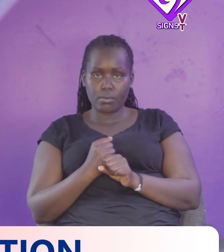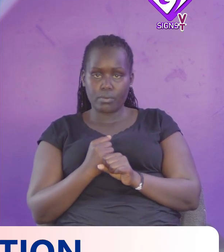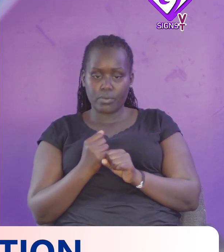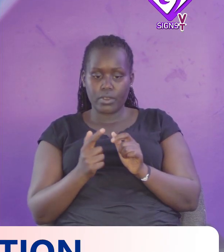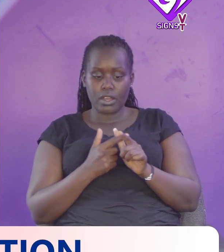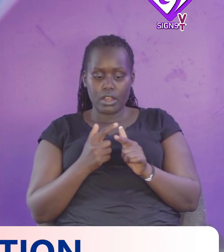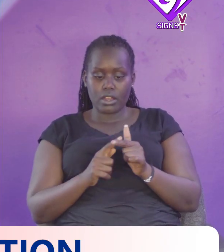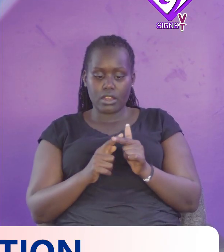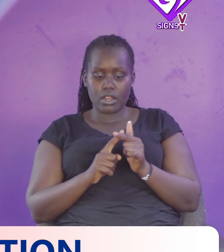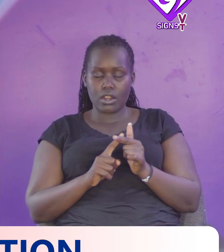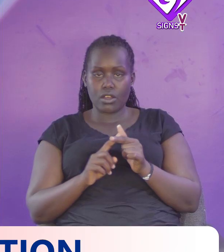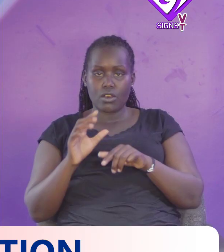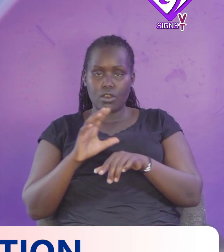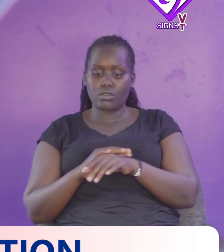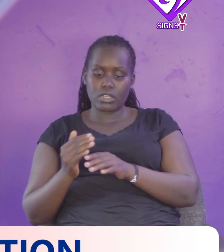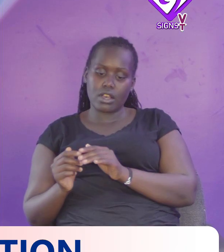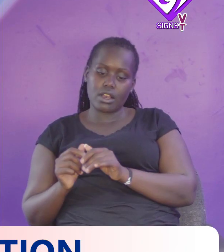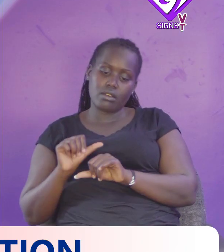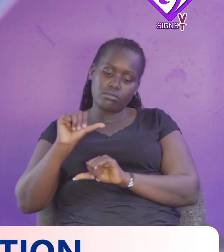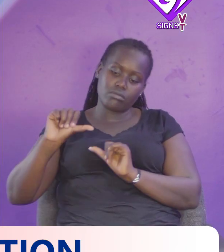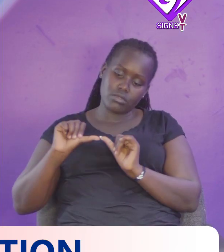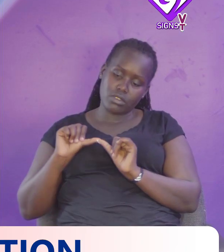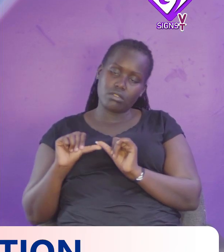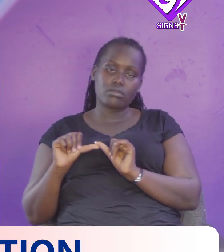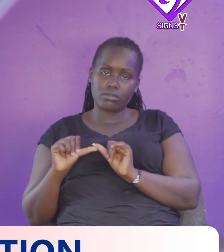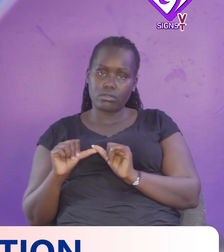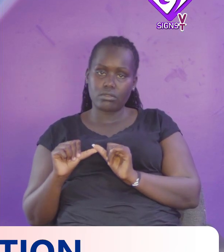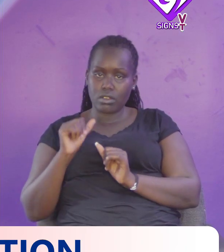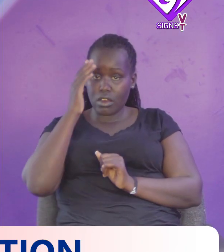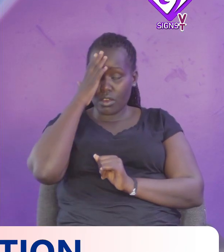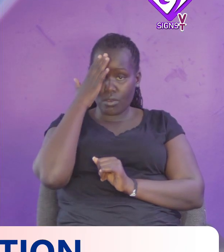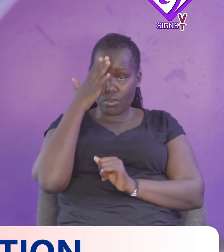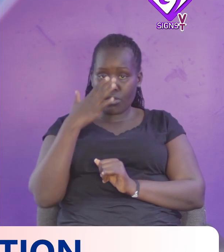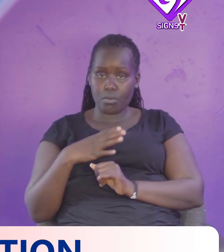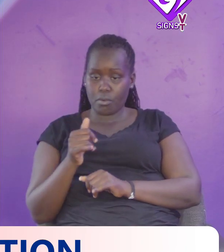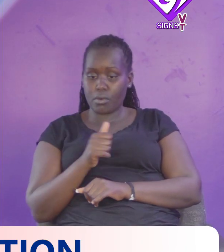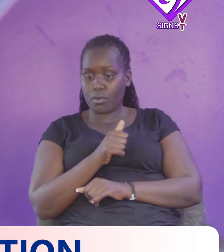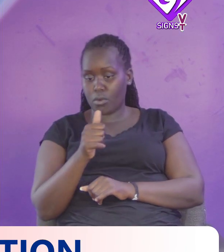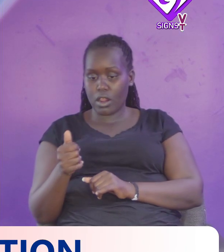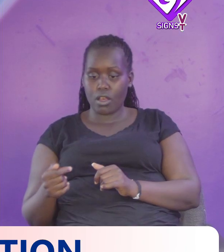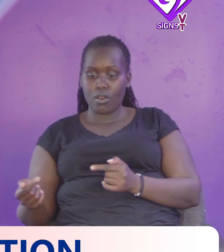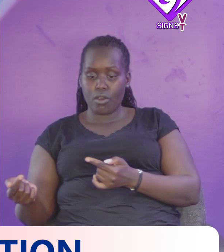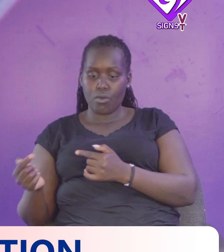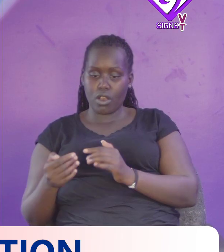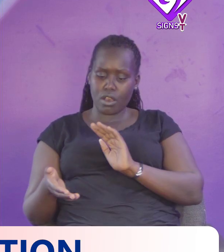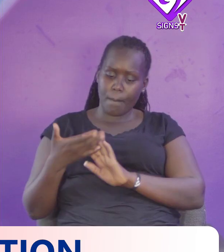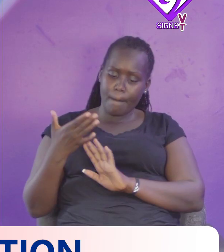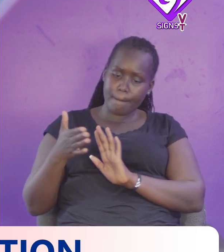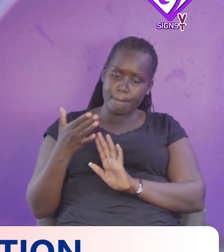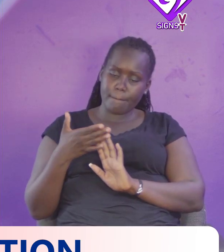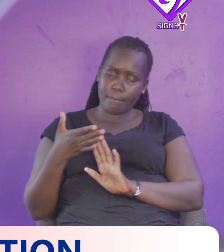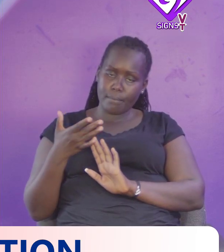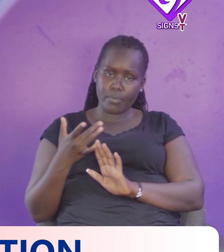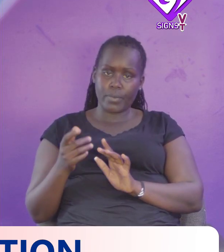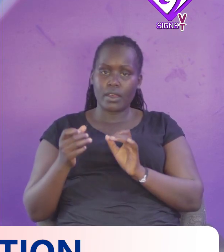you take a turn towards the and people laugh. So you come full speed. If you don't make